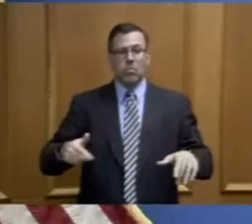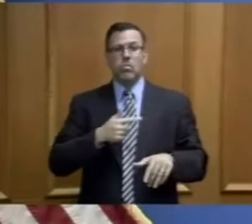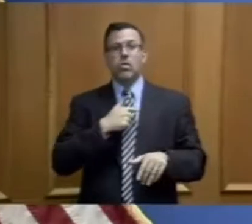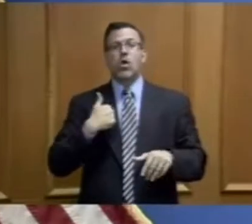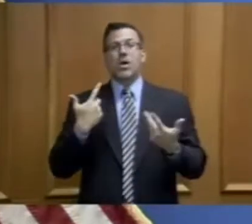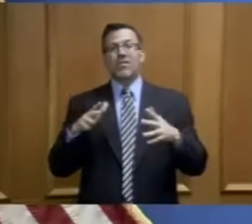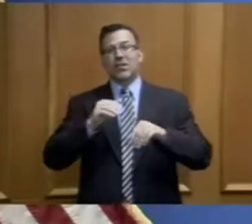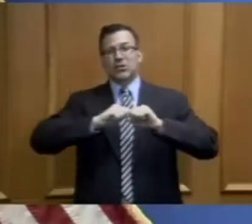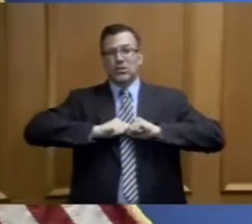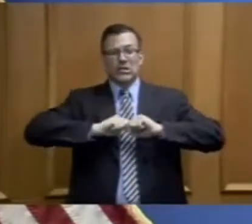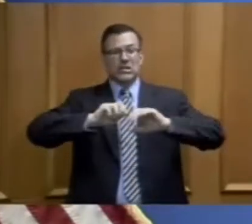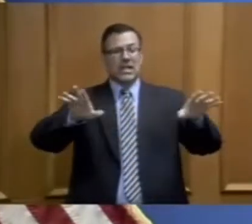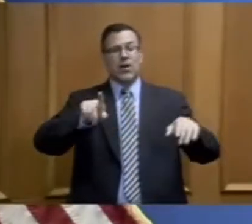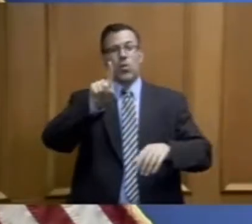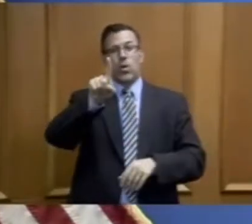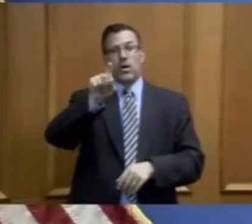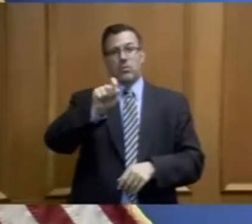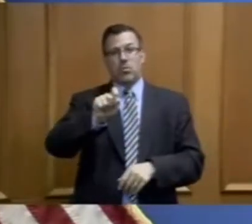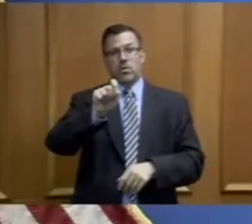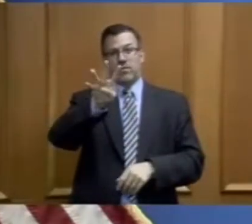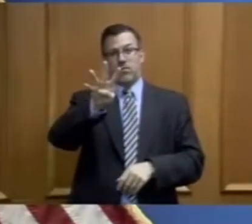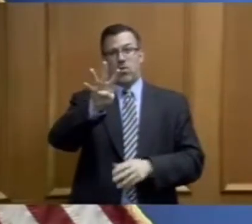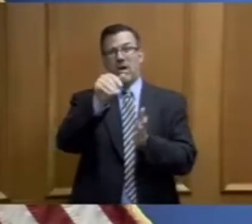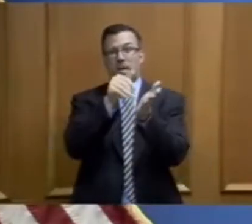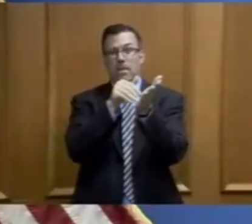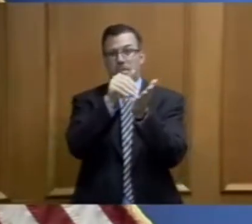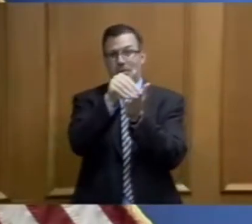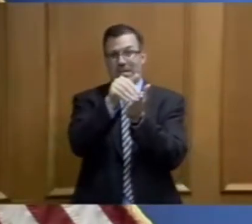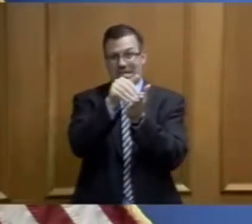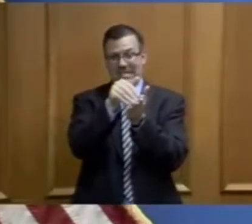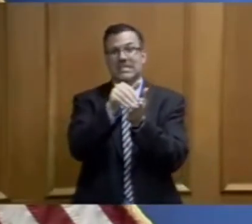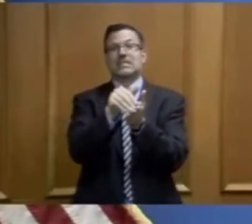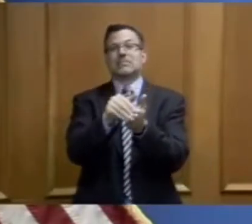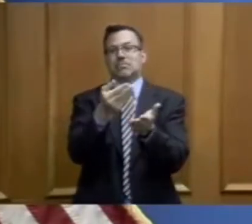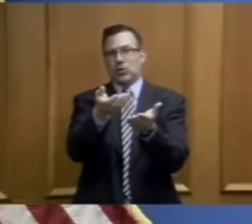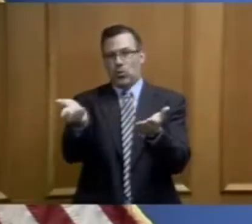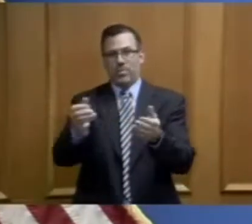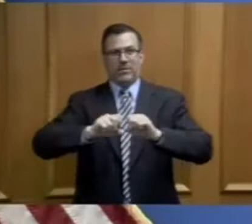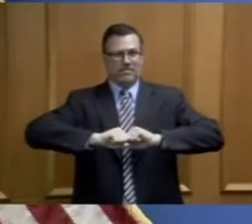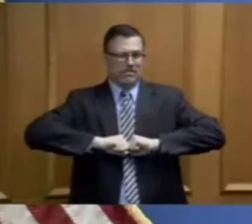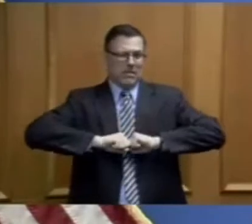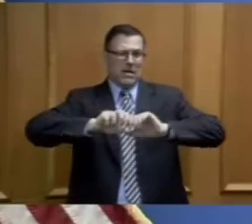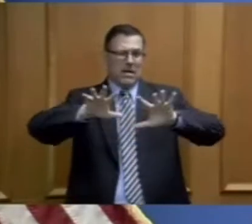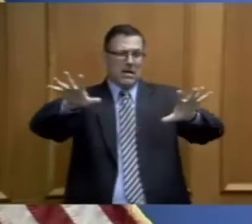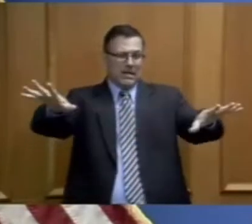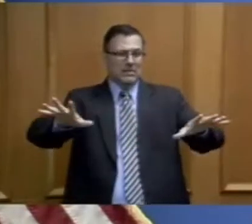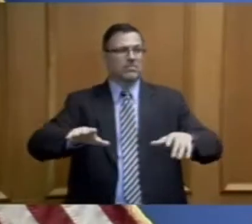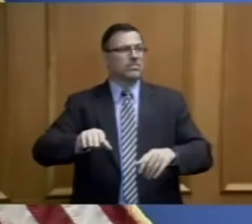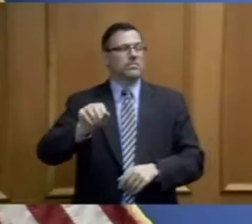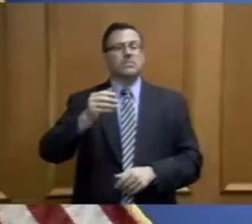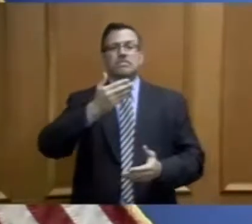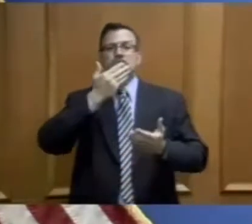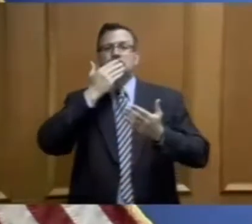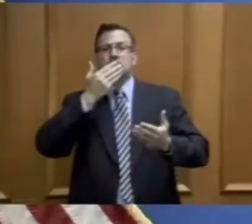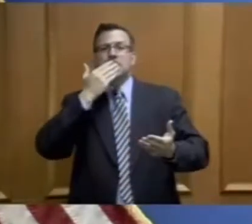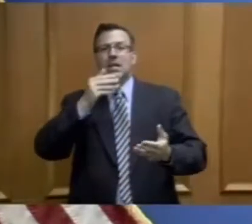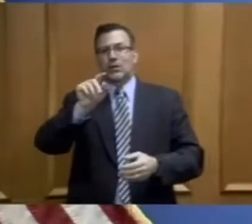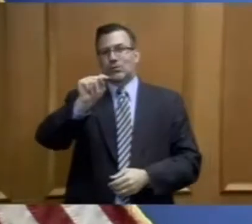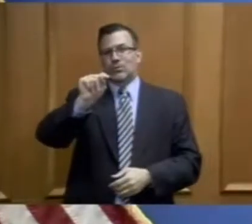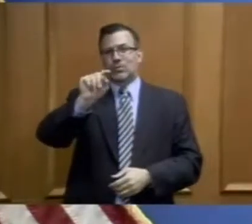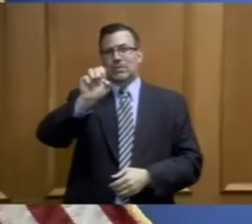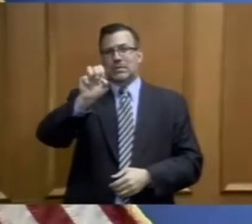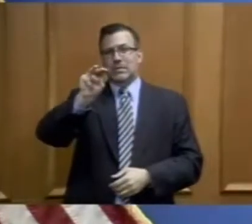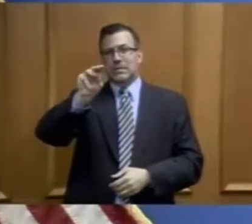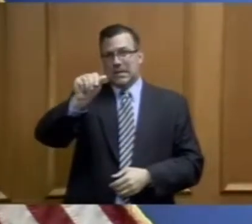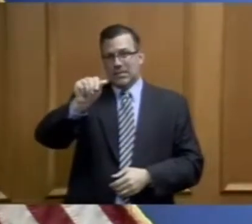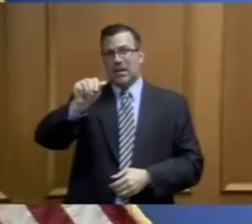of personal protective equipment. TEMA has been a great partner in that effort, and those shipments have been